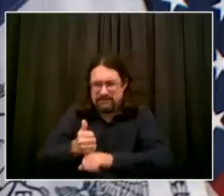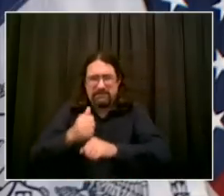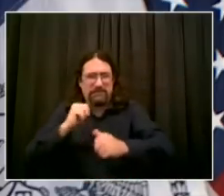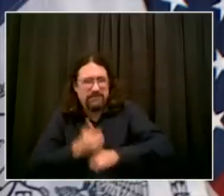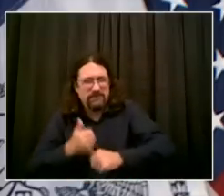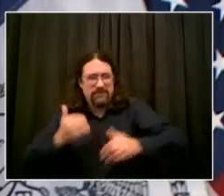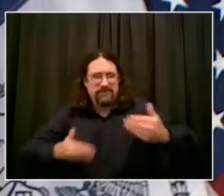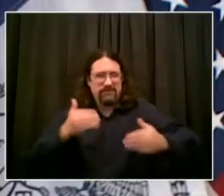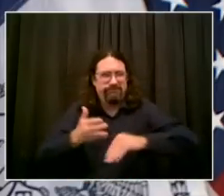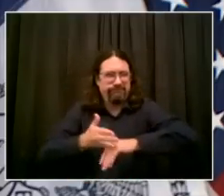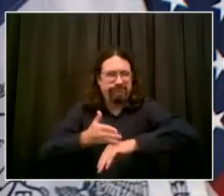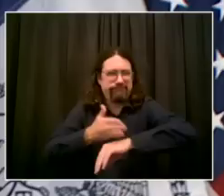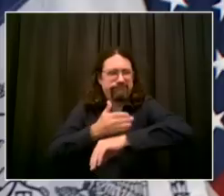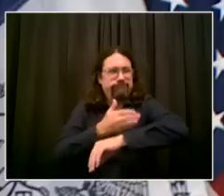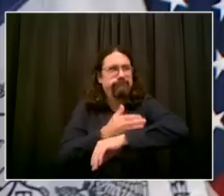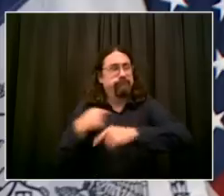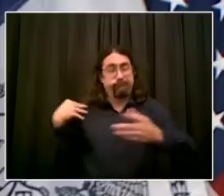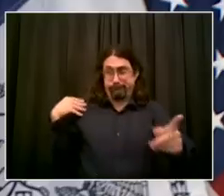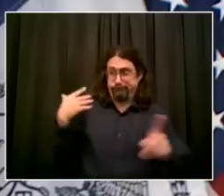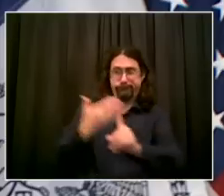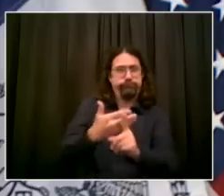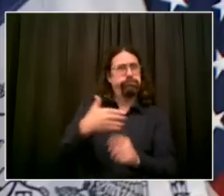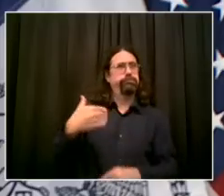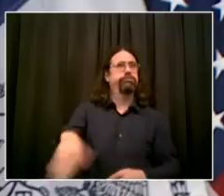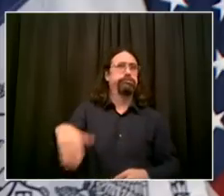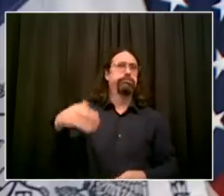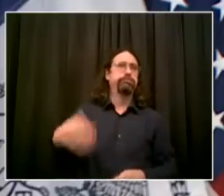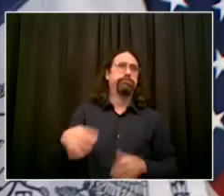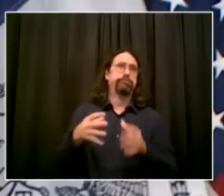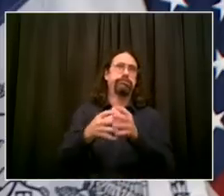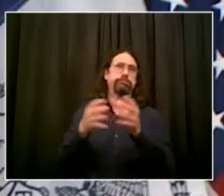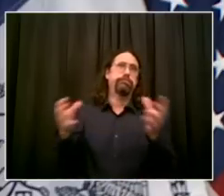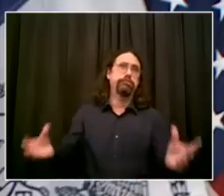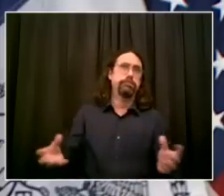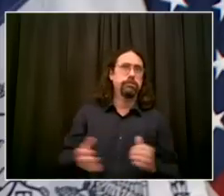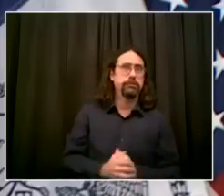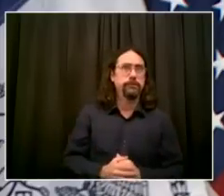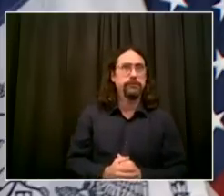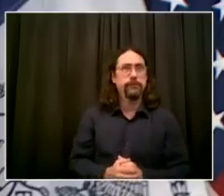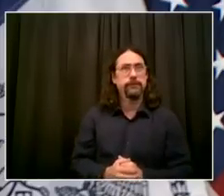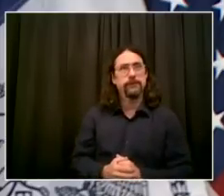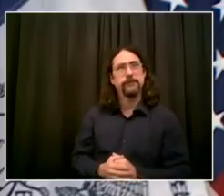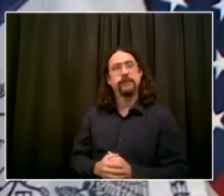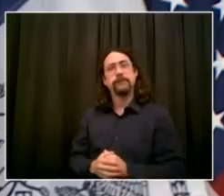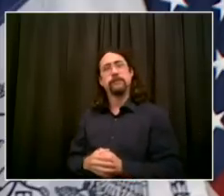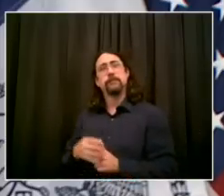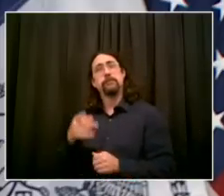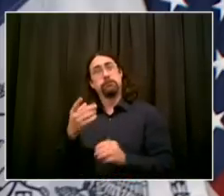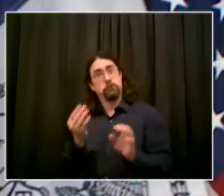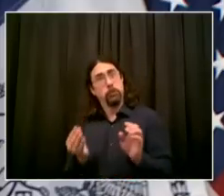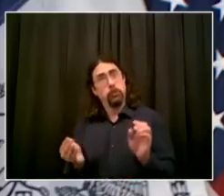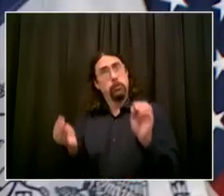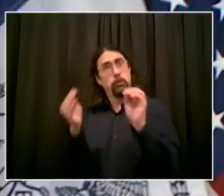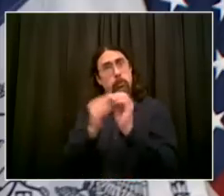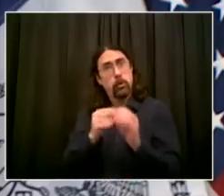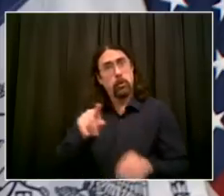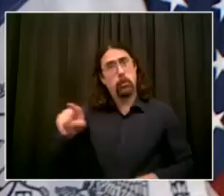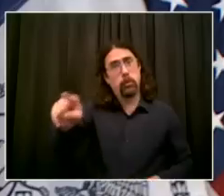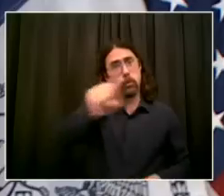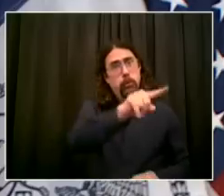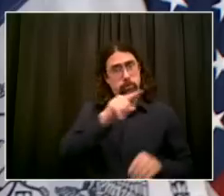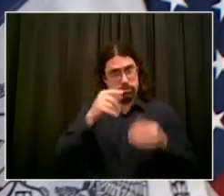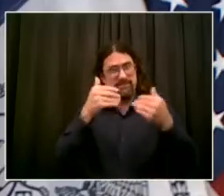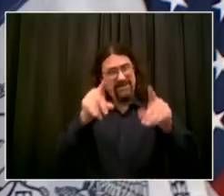more people participate in testing, the more impact we can have. So this is why, as we have added more and more testing over the months,